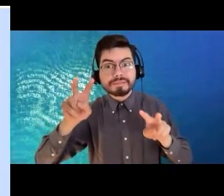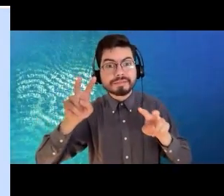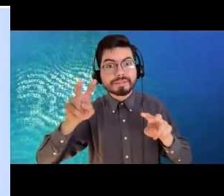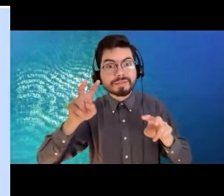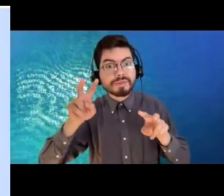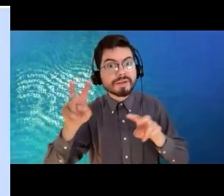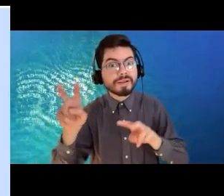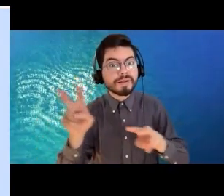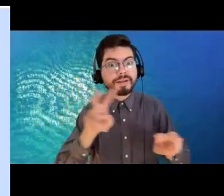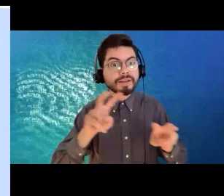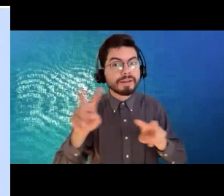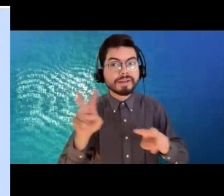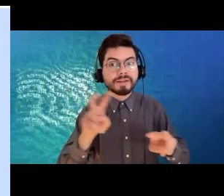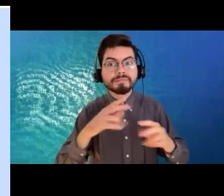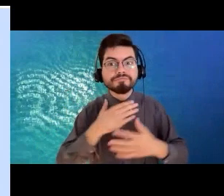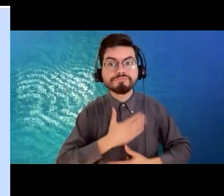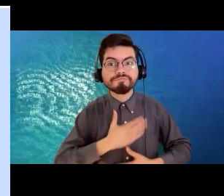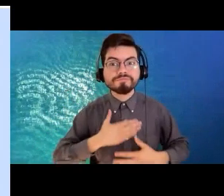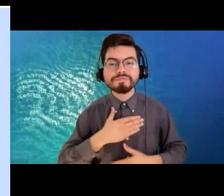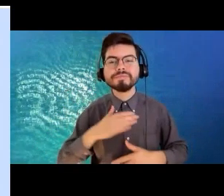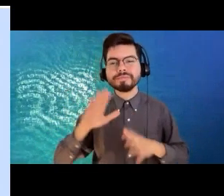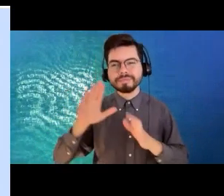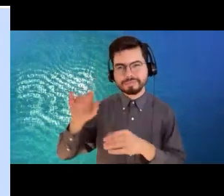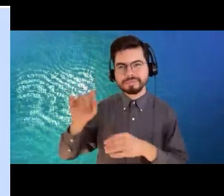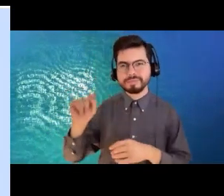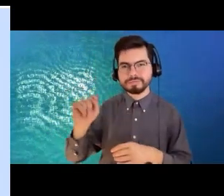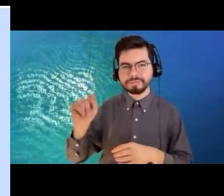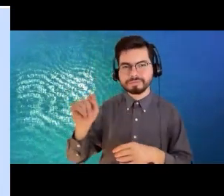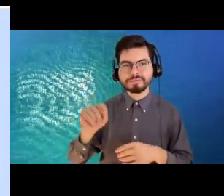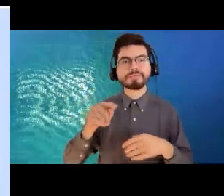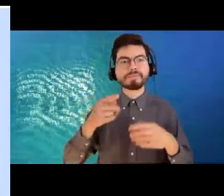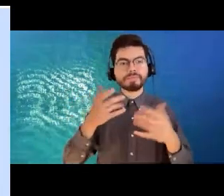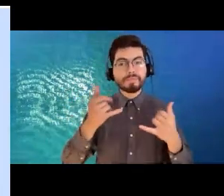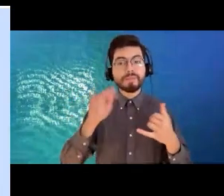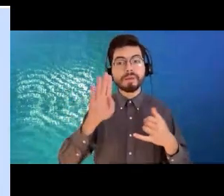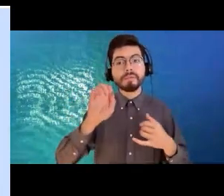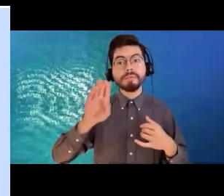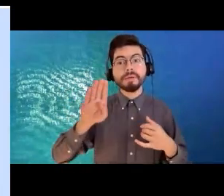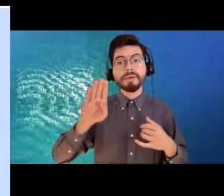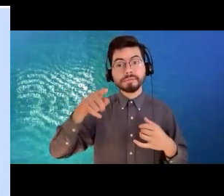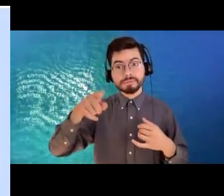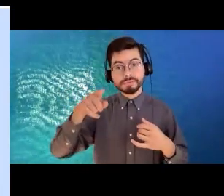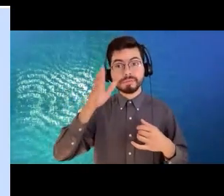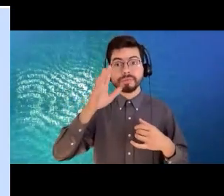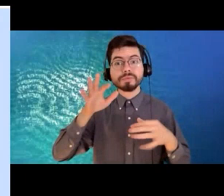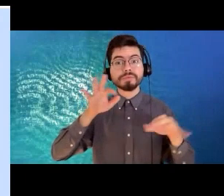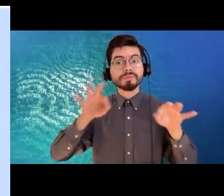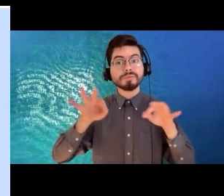Bob Camel. He's going to talk about our roads today and go easy on them, okay?